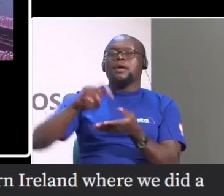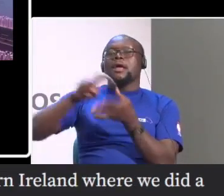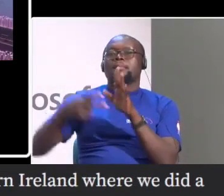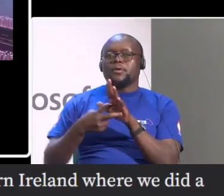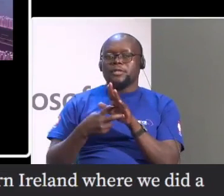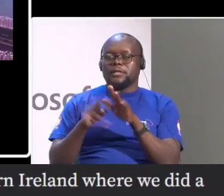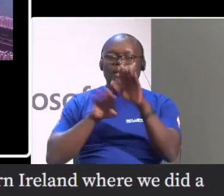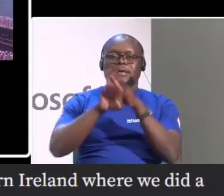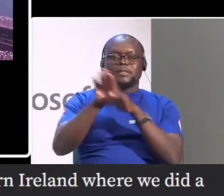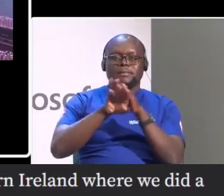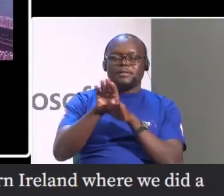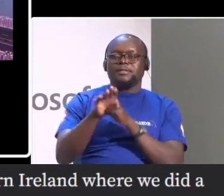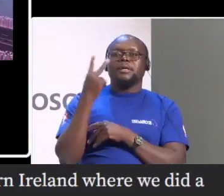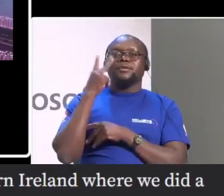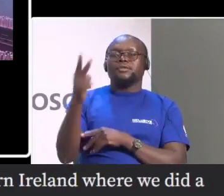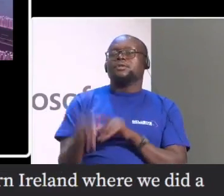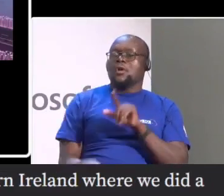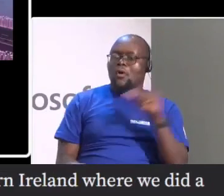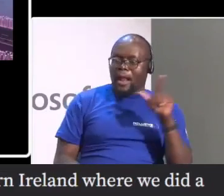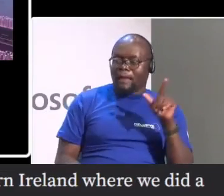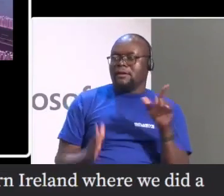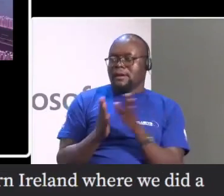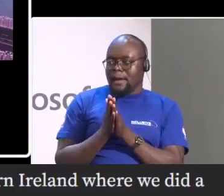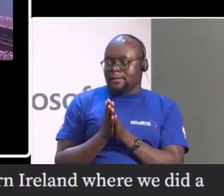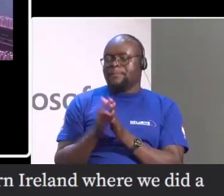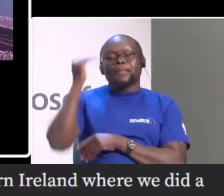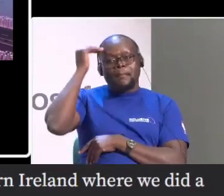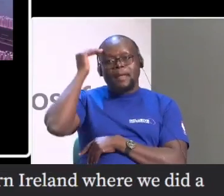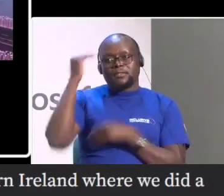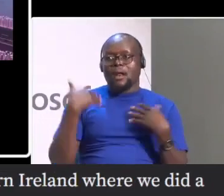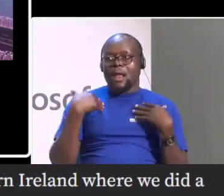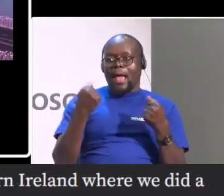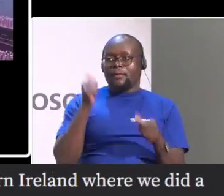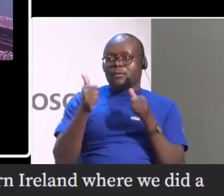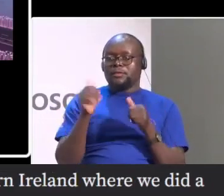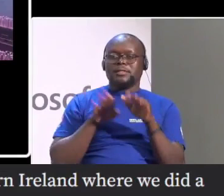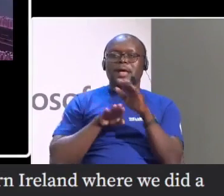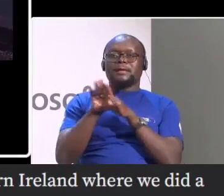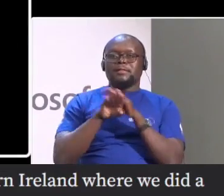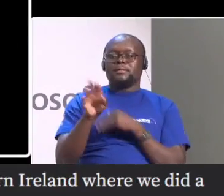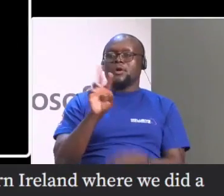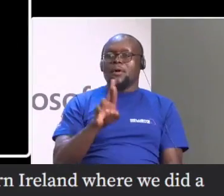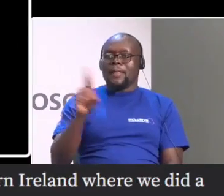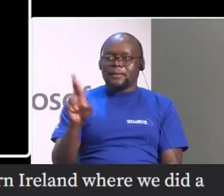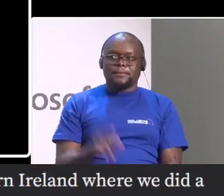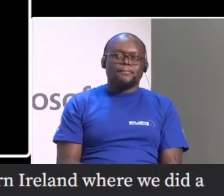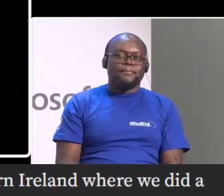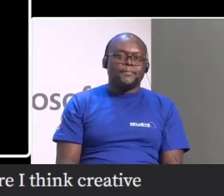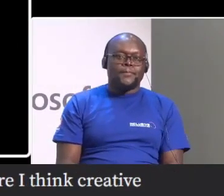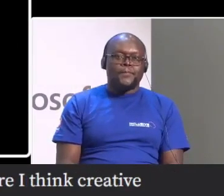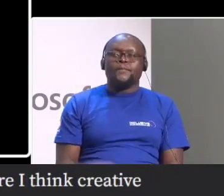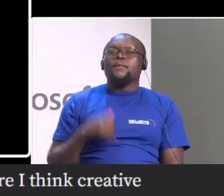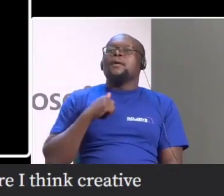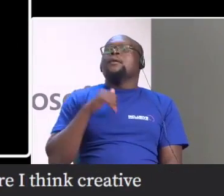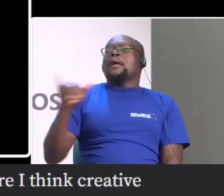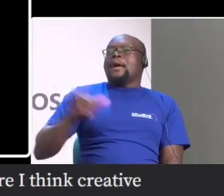on accessibility, as you see on the left, and mental health, which is accessibility on the right. Empathy